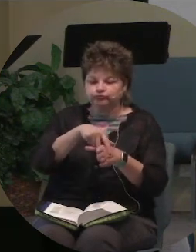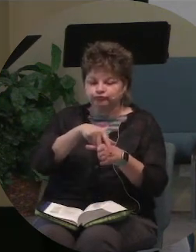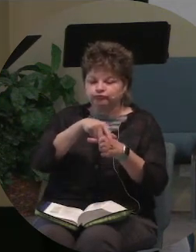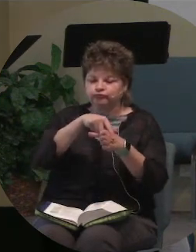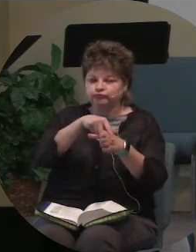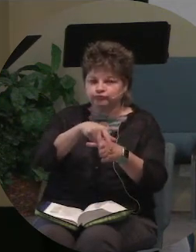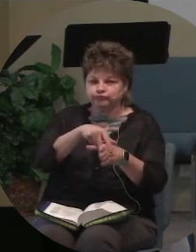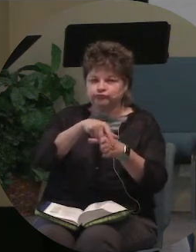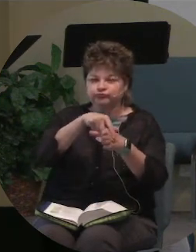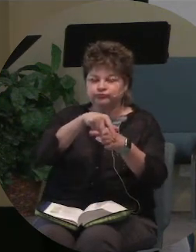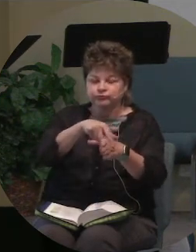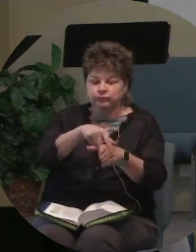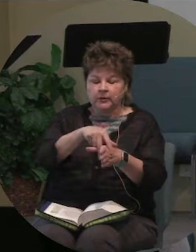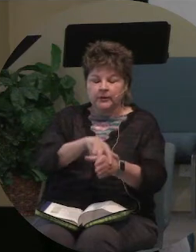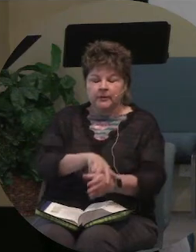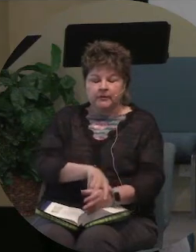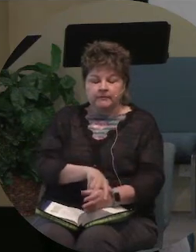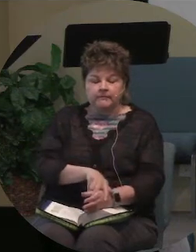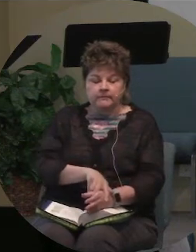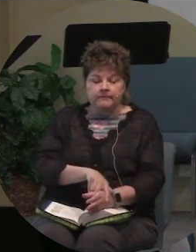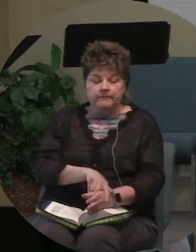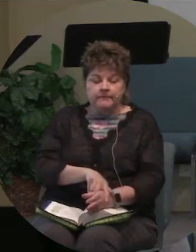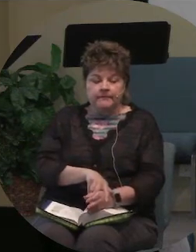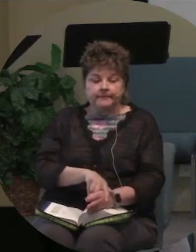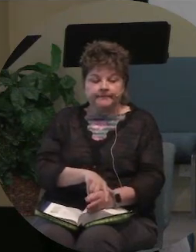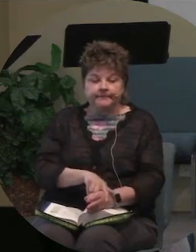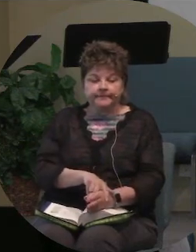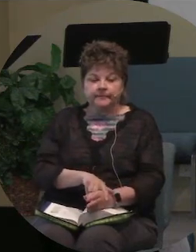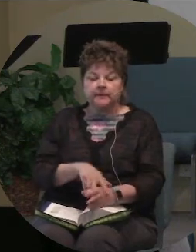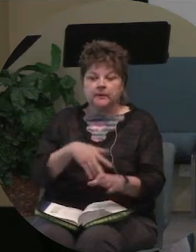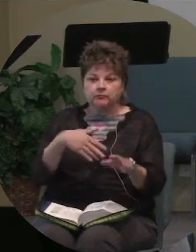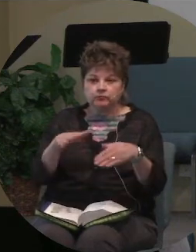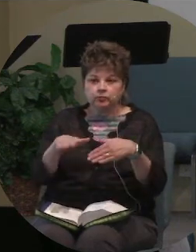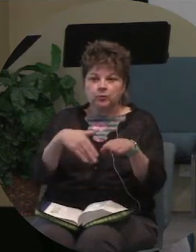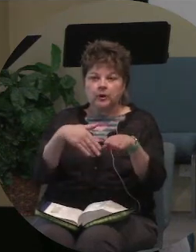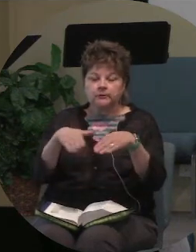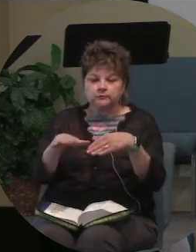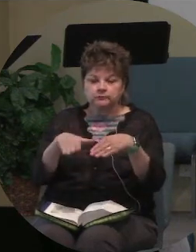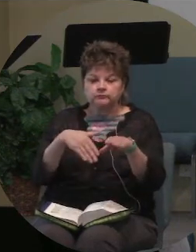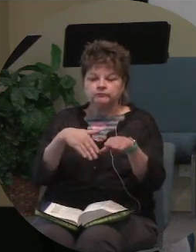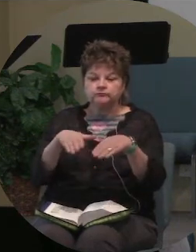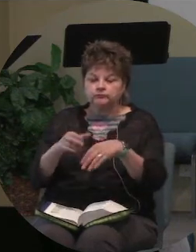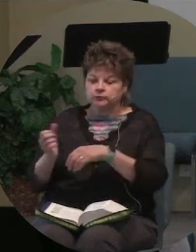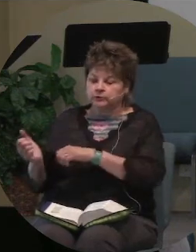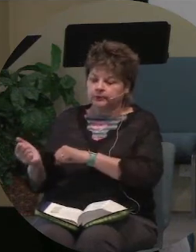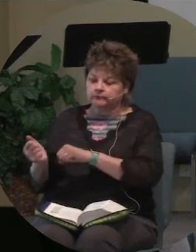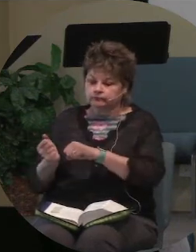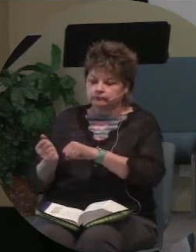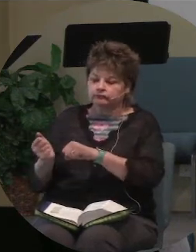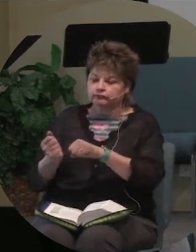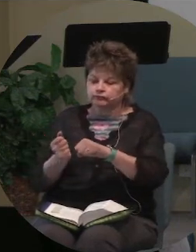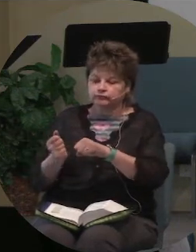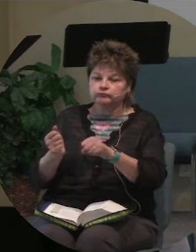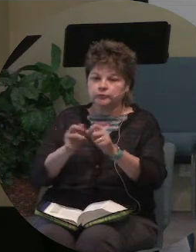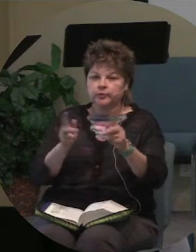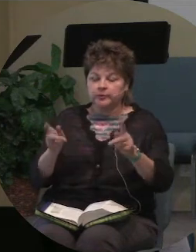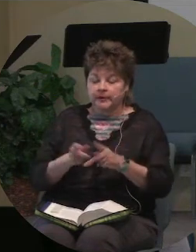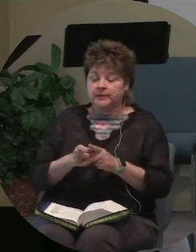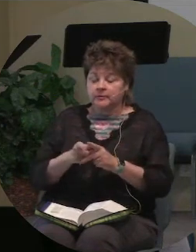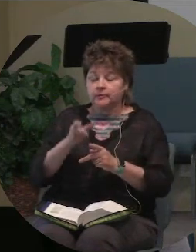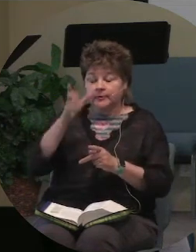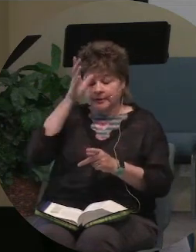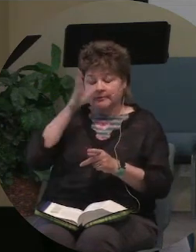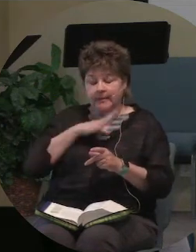grabs the reins of the animal and he walks to a place where this guy could be tended to.